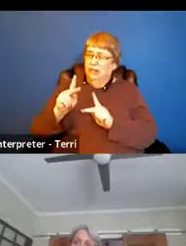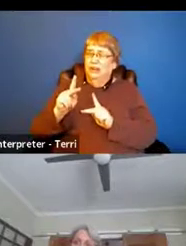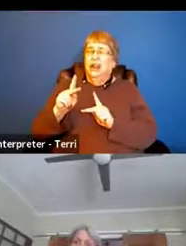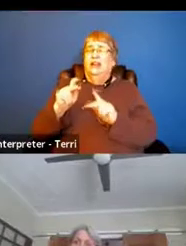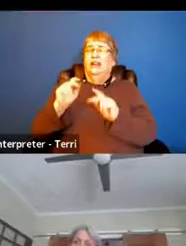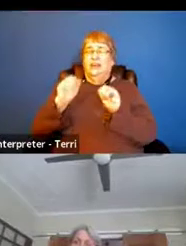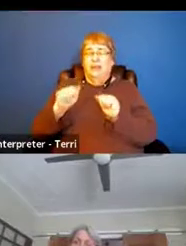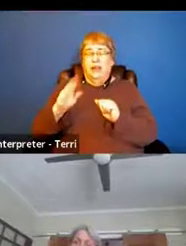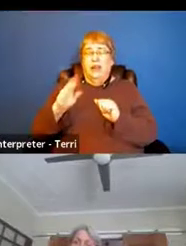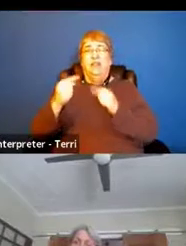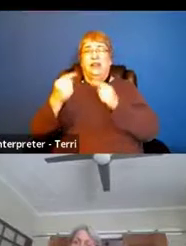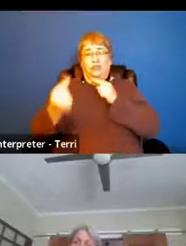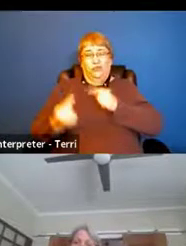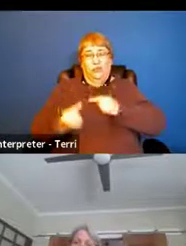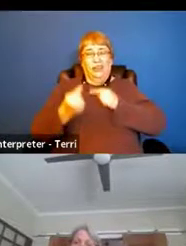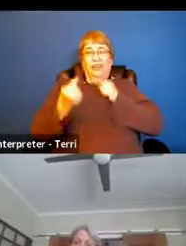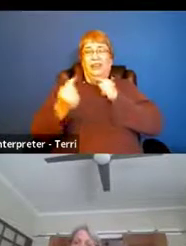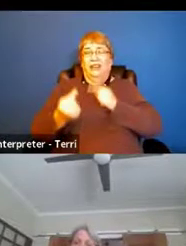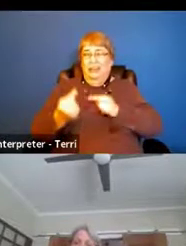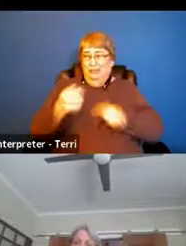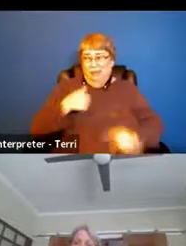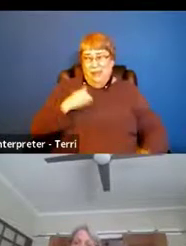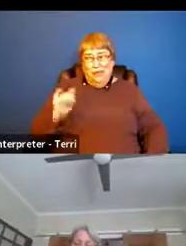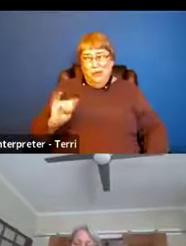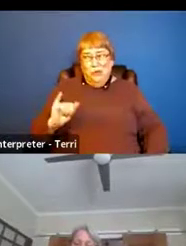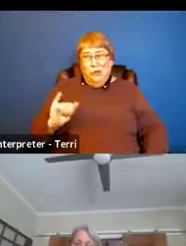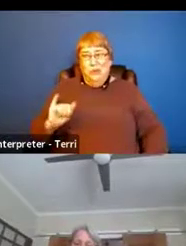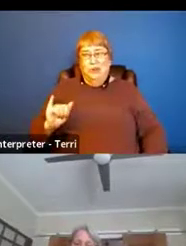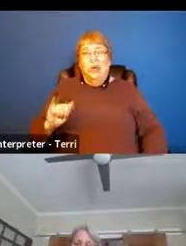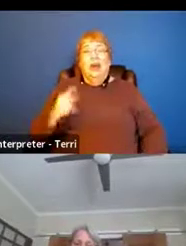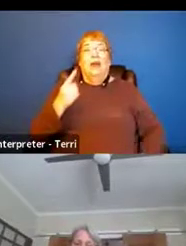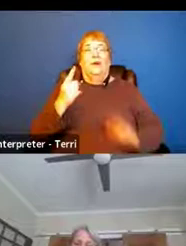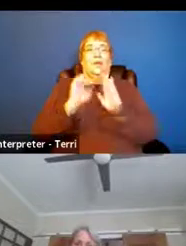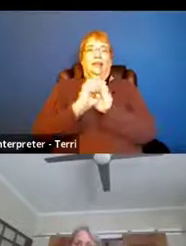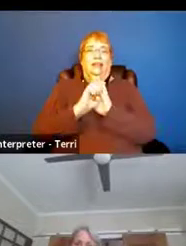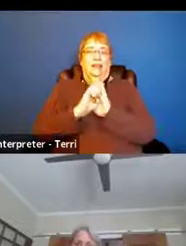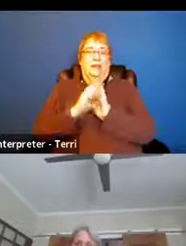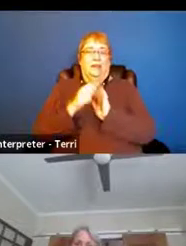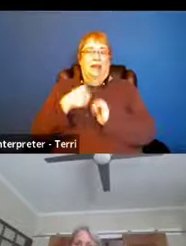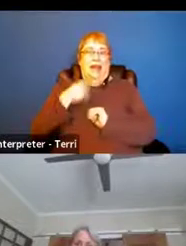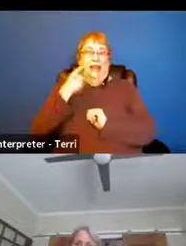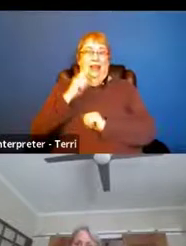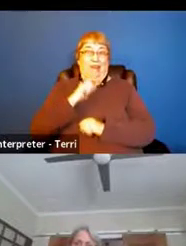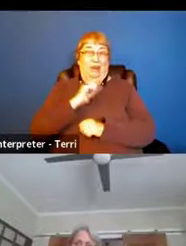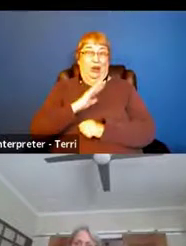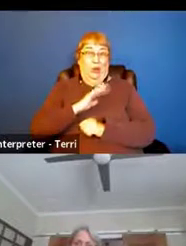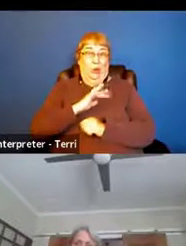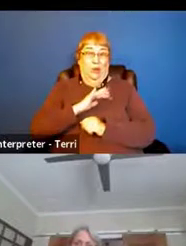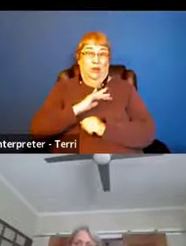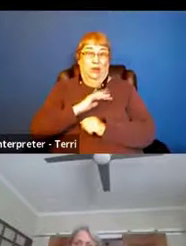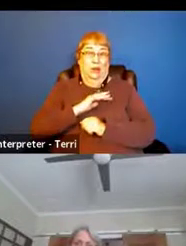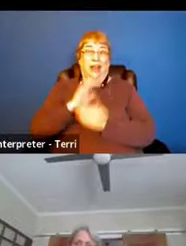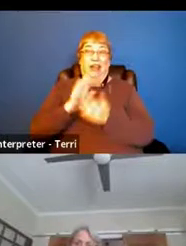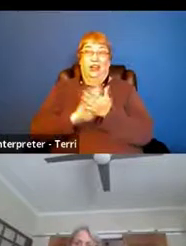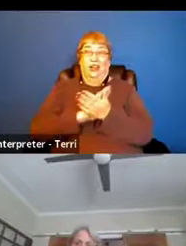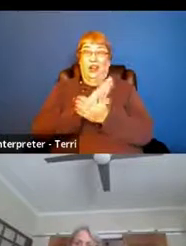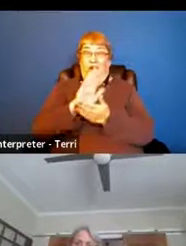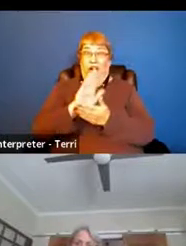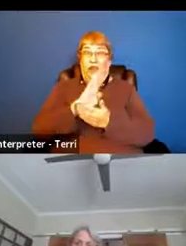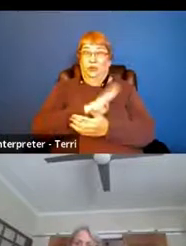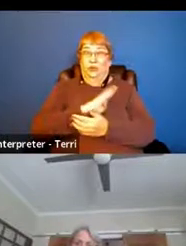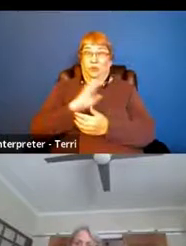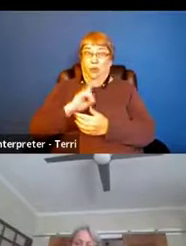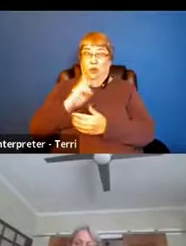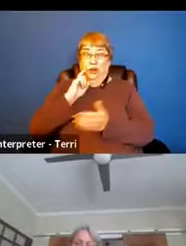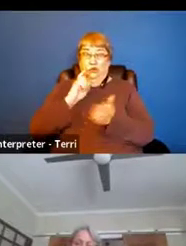struggle bus. We're all there with them. One example of this that I think is cool that even the College Board is recognizing that